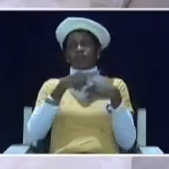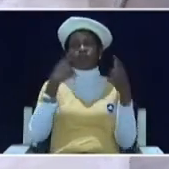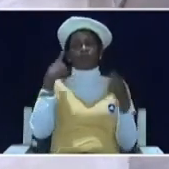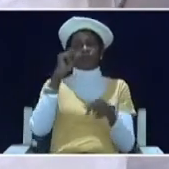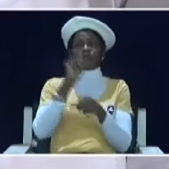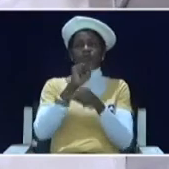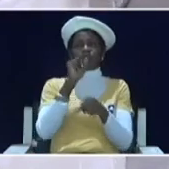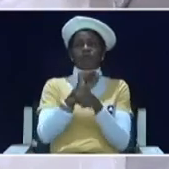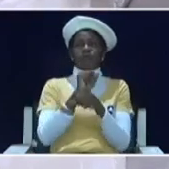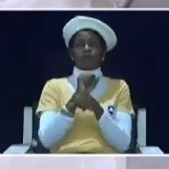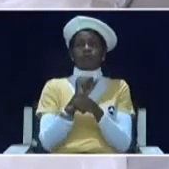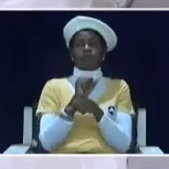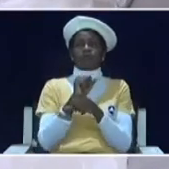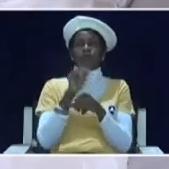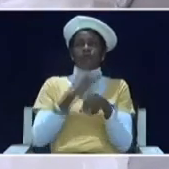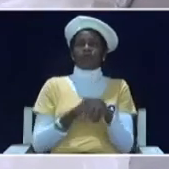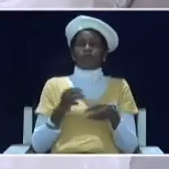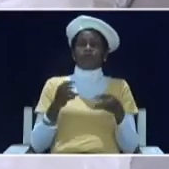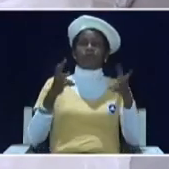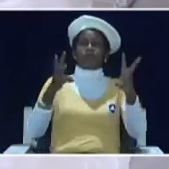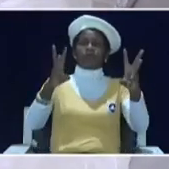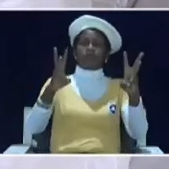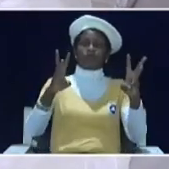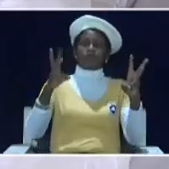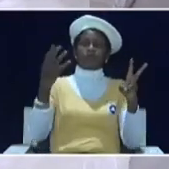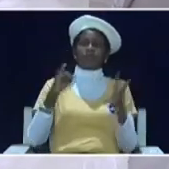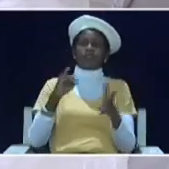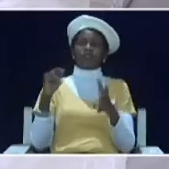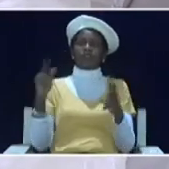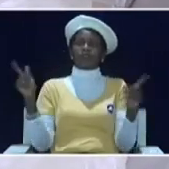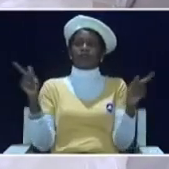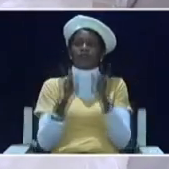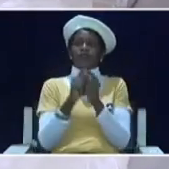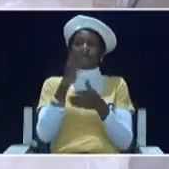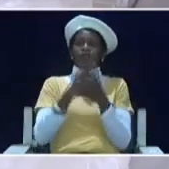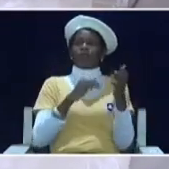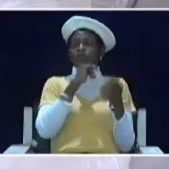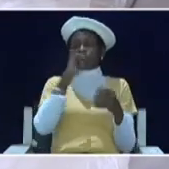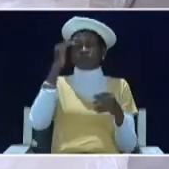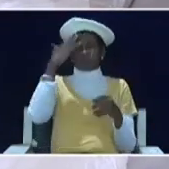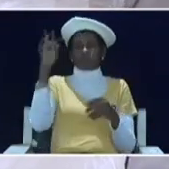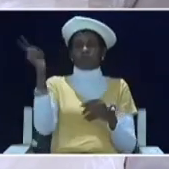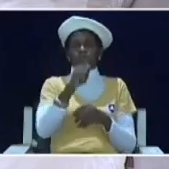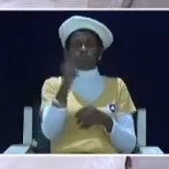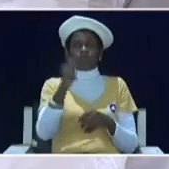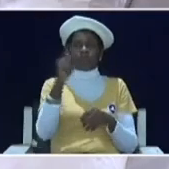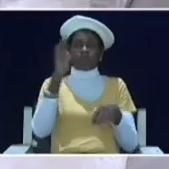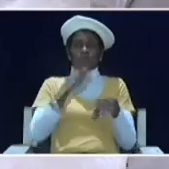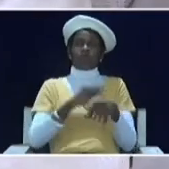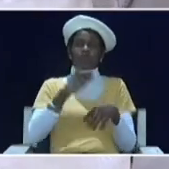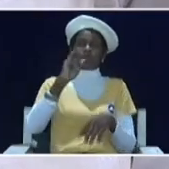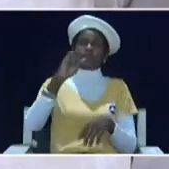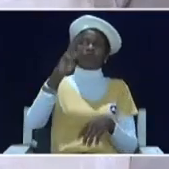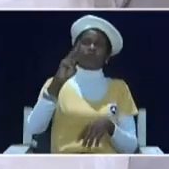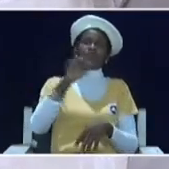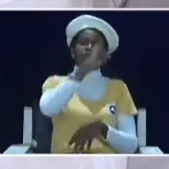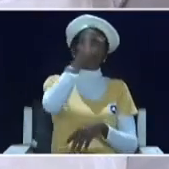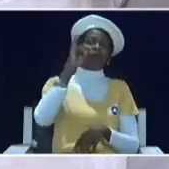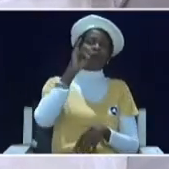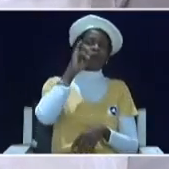assignment. Along the road, we encountered some unknown gunmen around Imo.